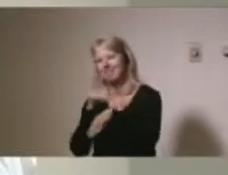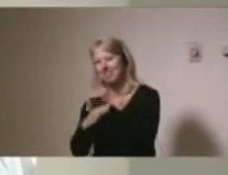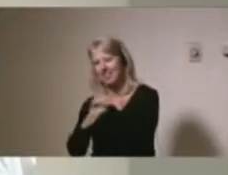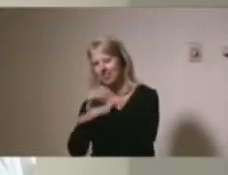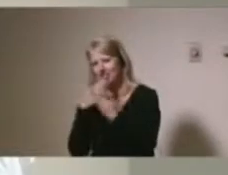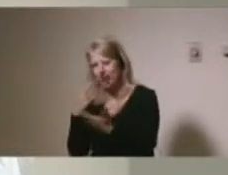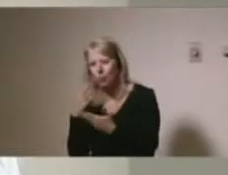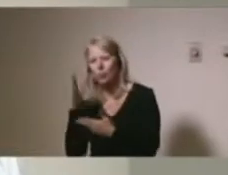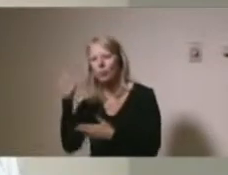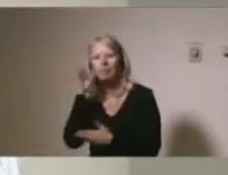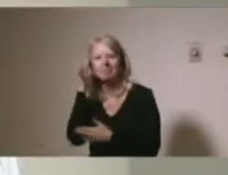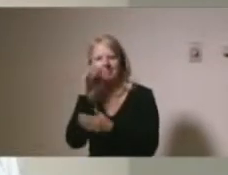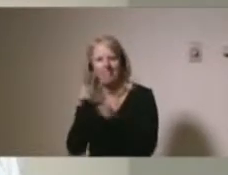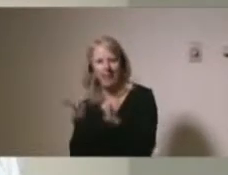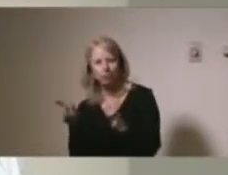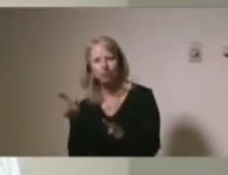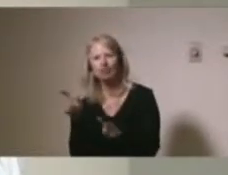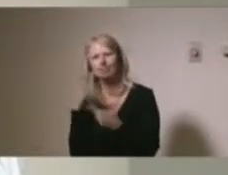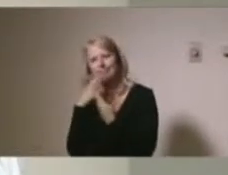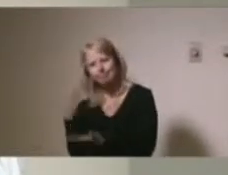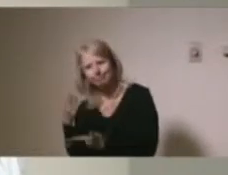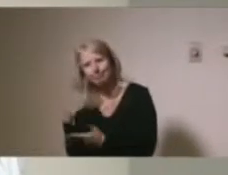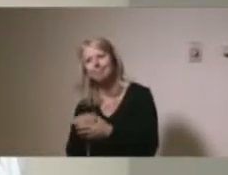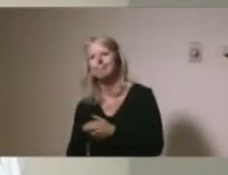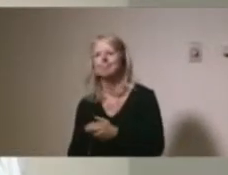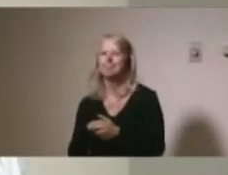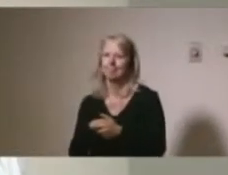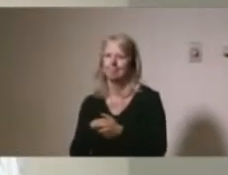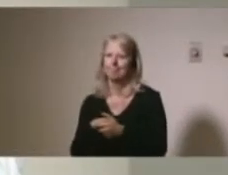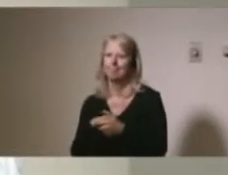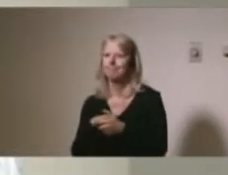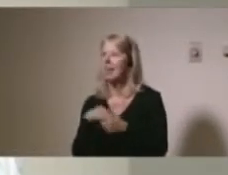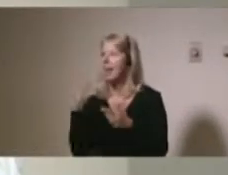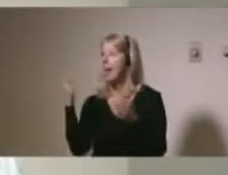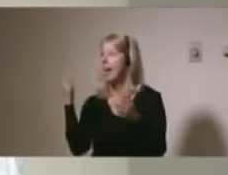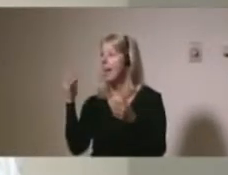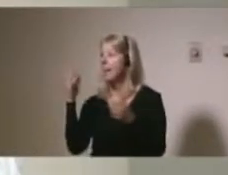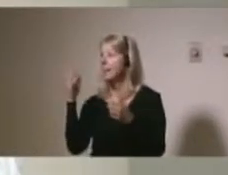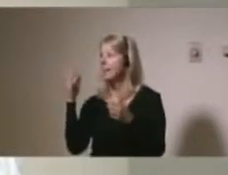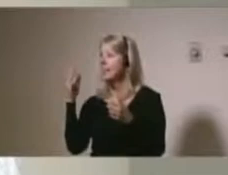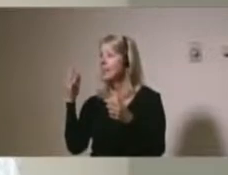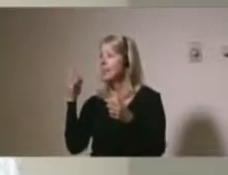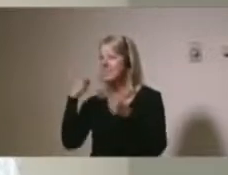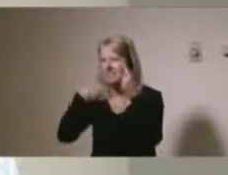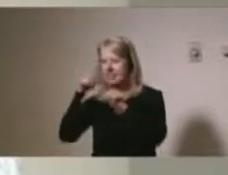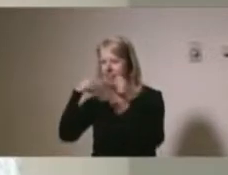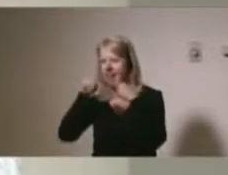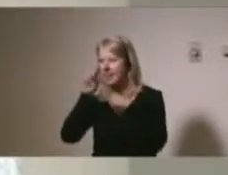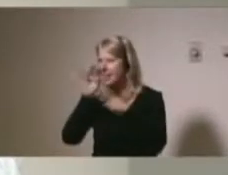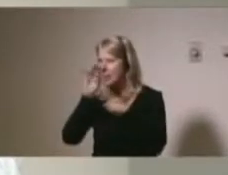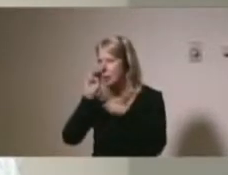Chish, and just for the sign language,